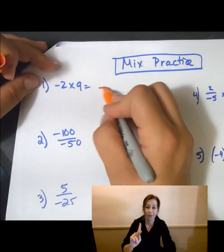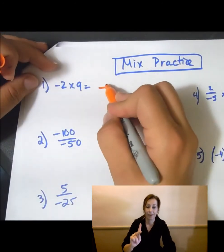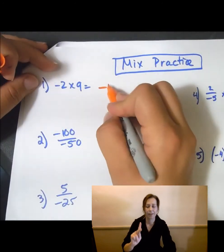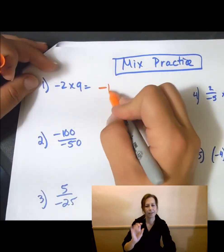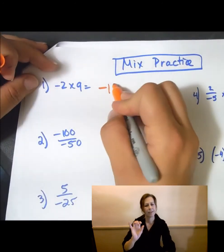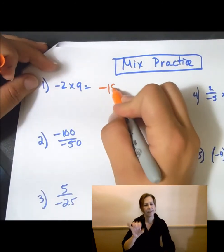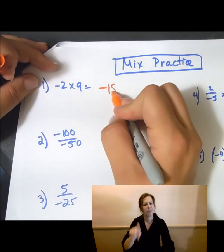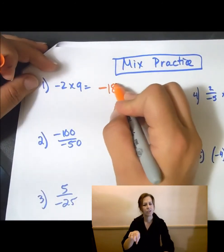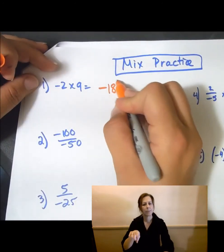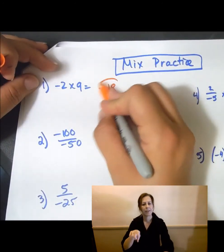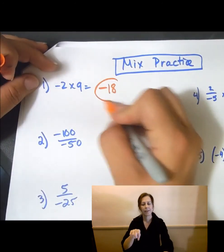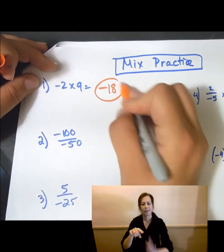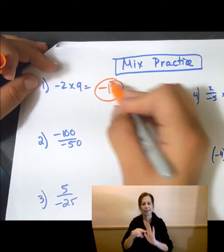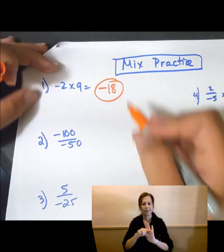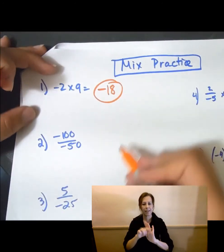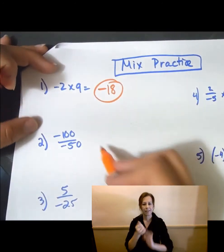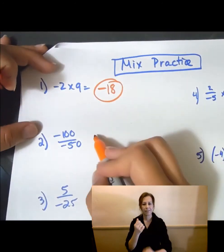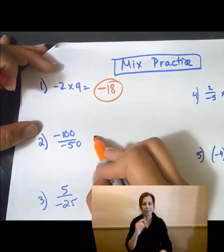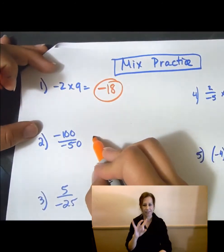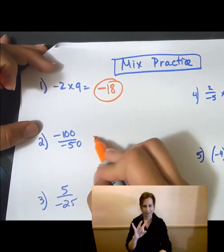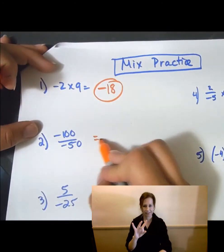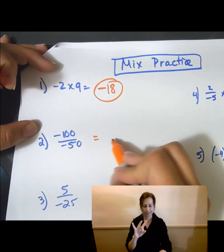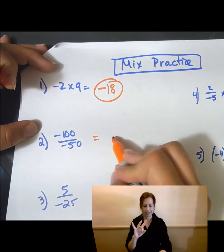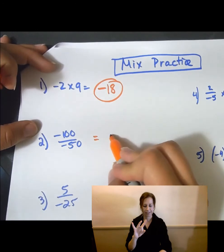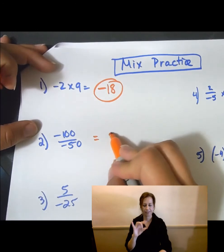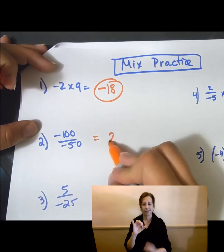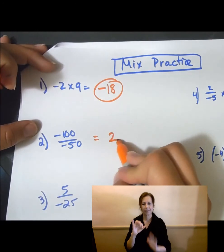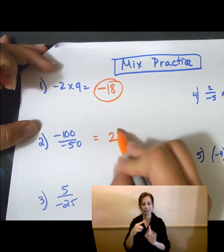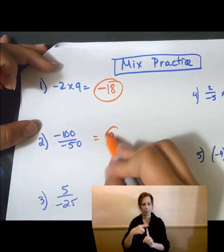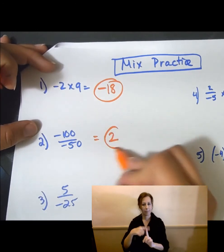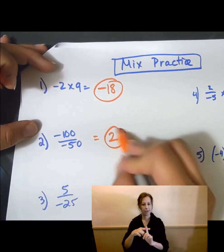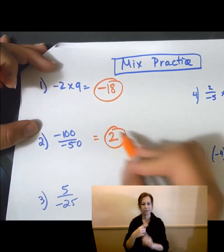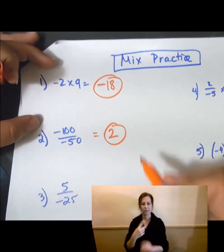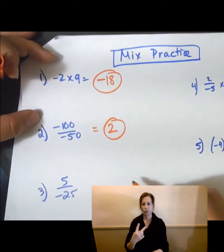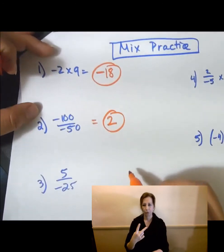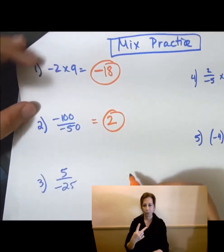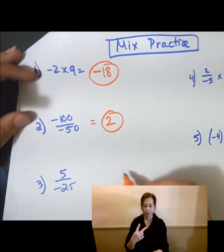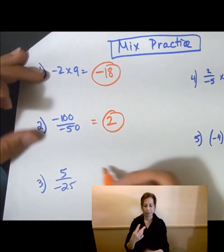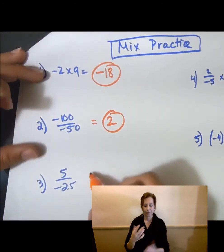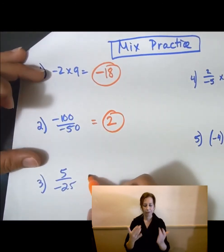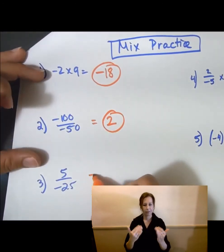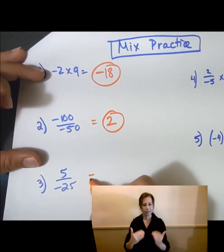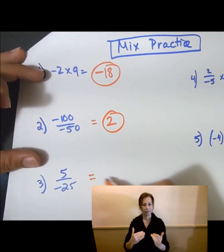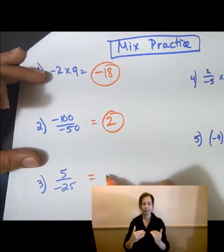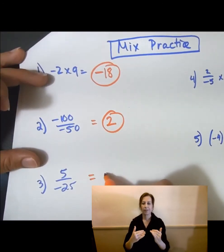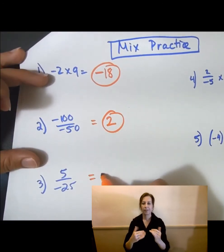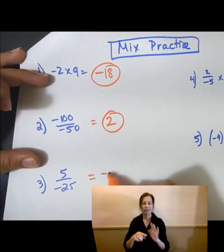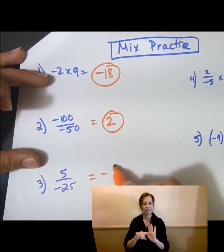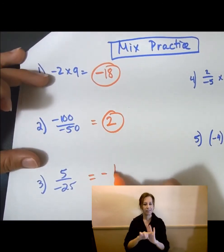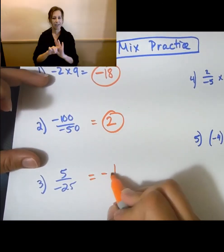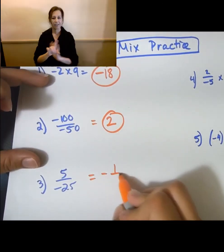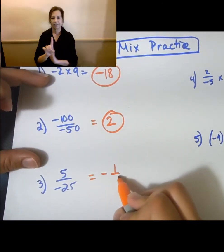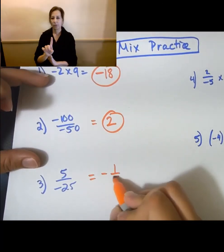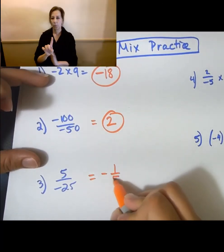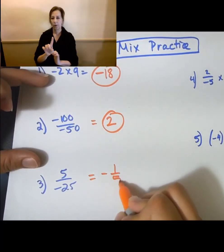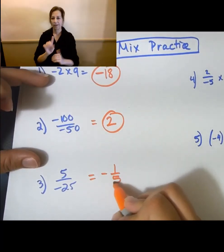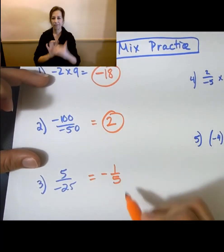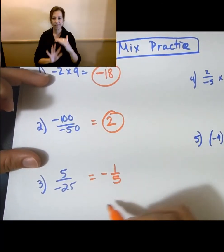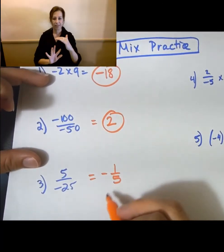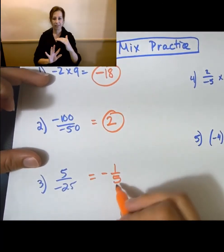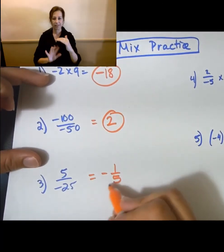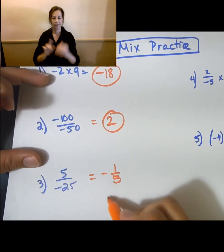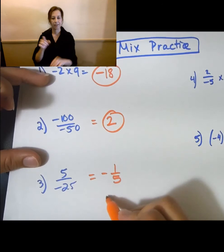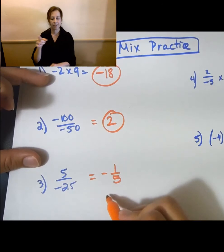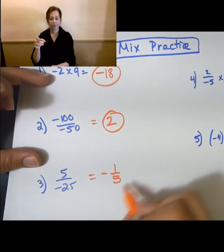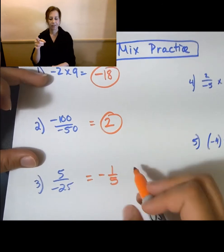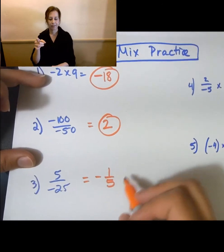Alright, so this one should have been negative 18. This one should have been positive 2. This one should have been negative